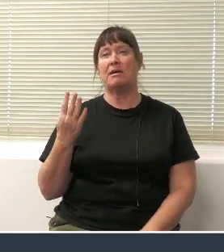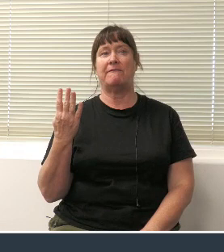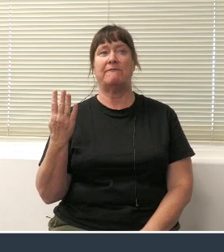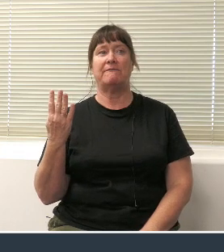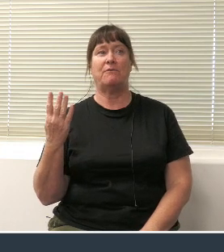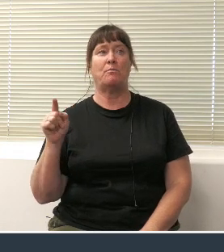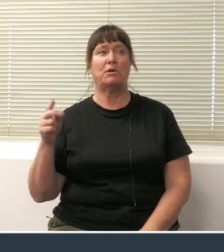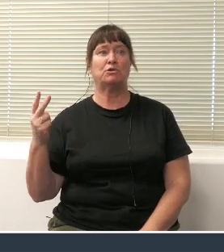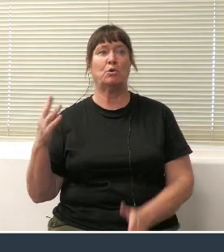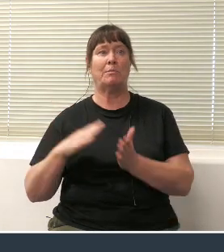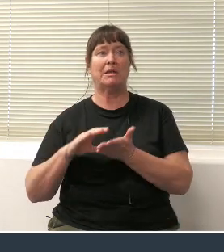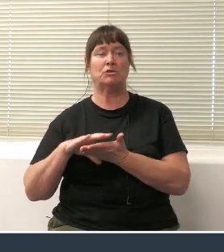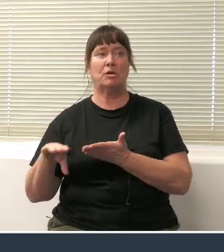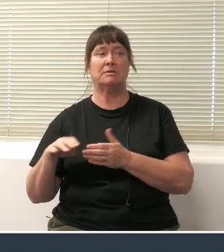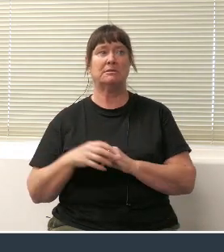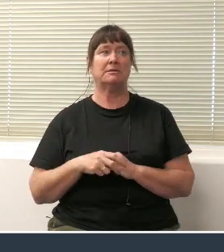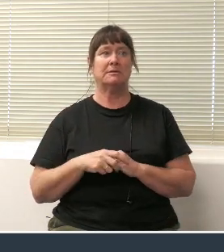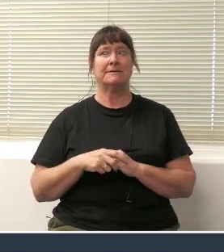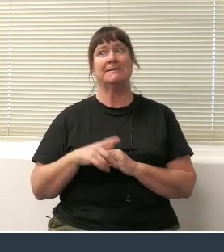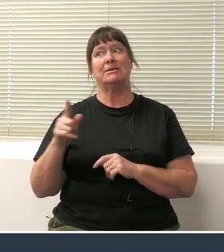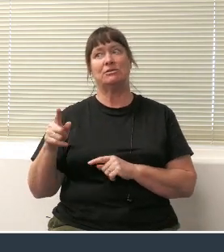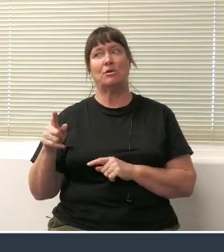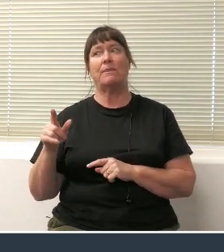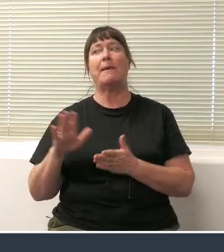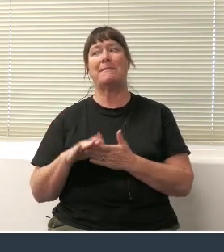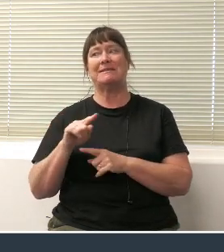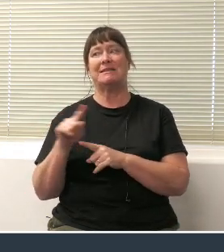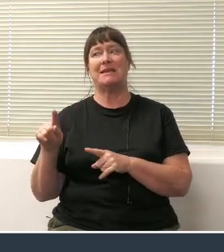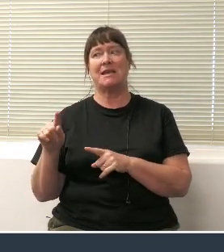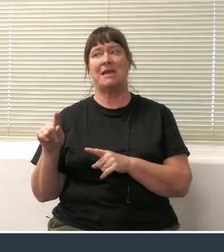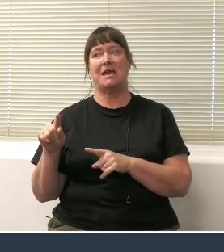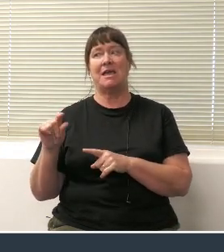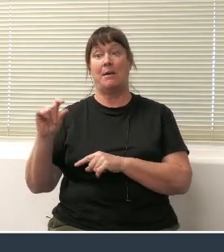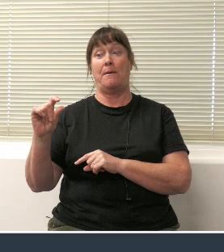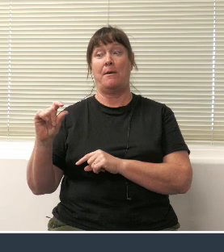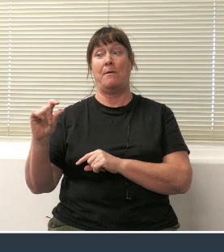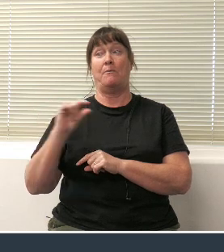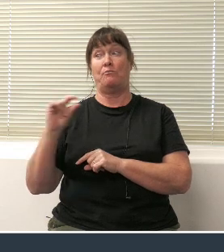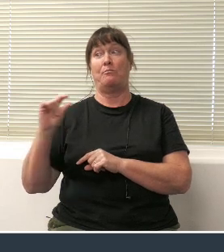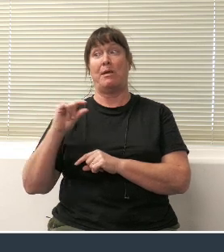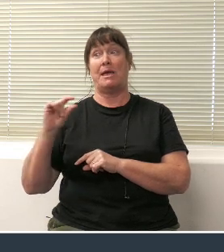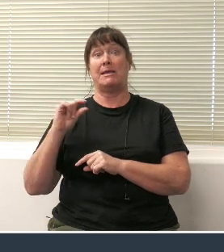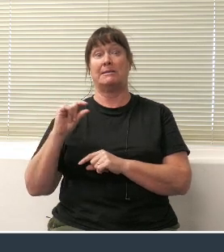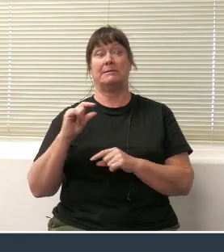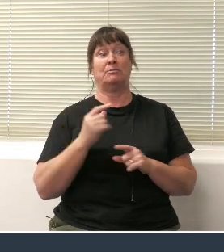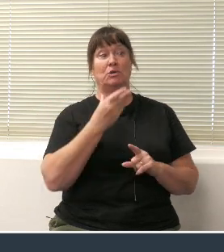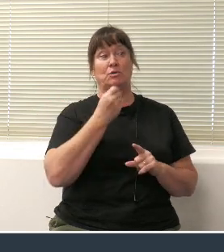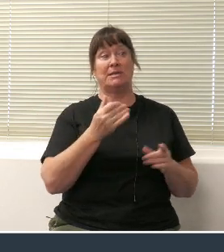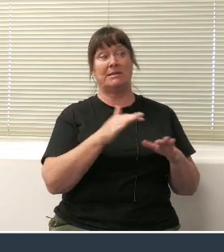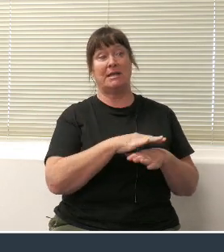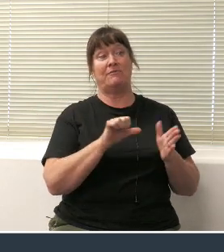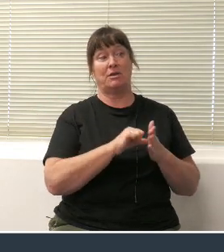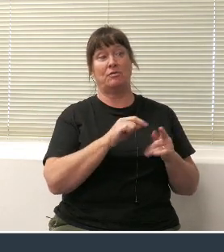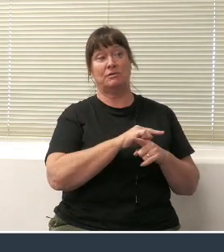So obviously, yeah, that's ratepayers subsidising those user charges activities. Thank you very much, Alistair,